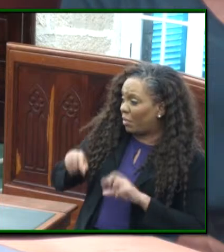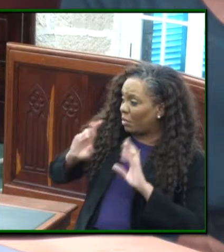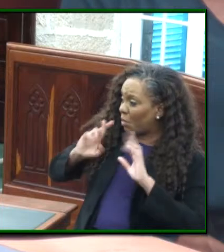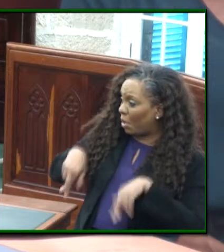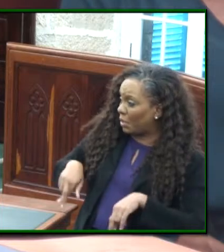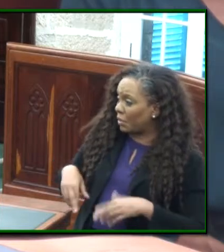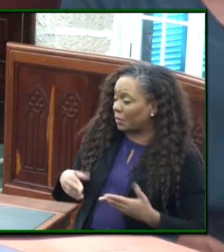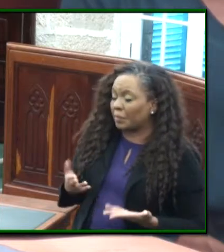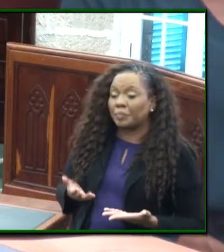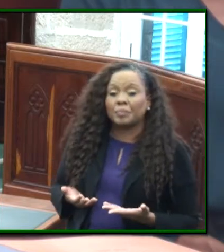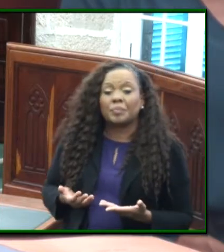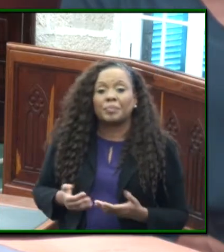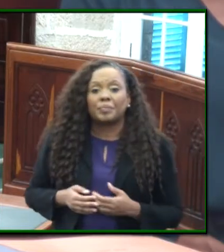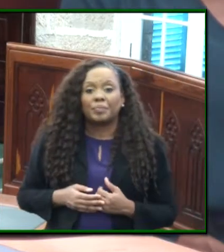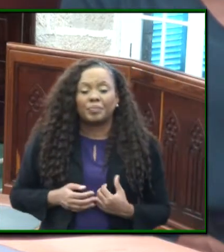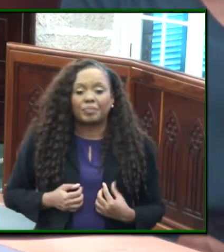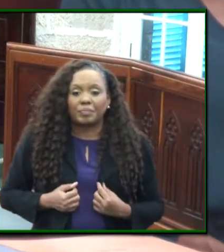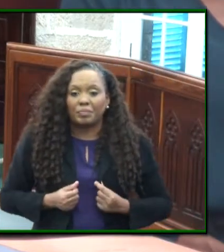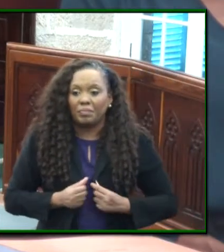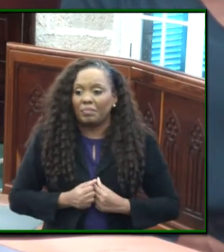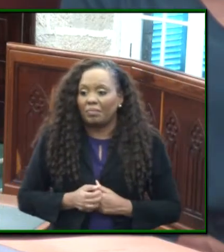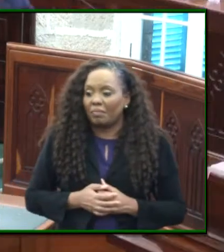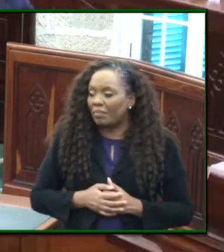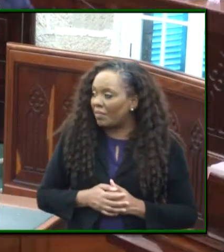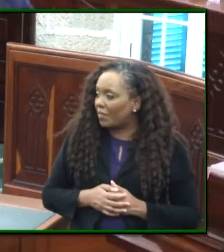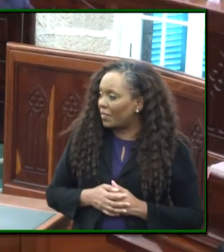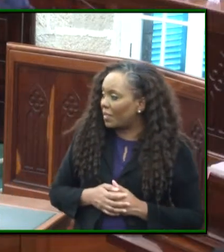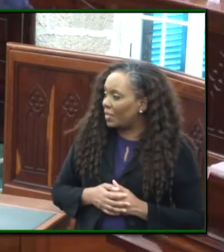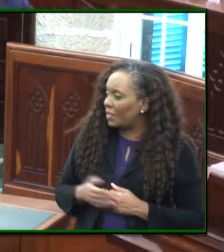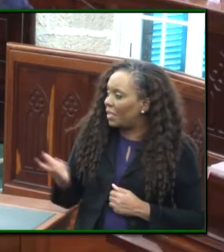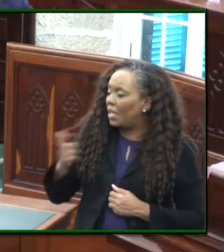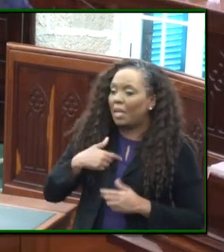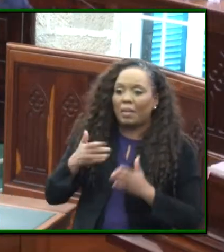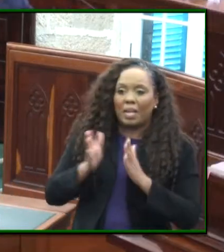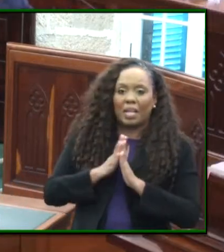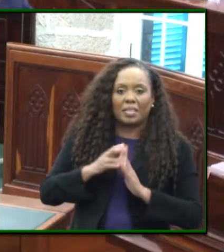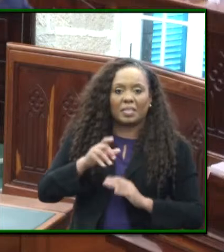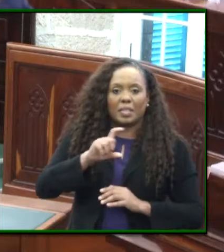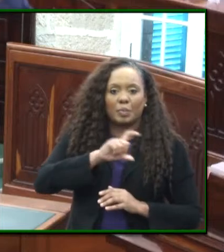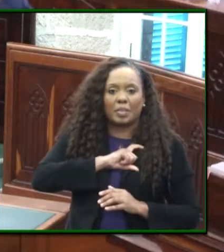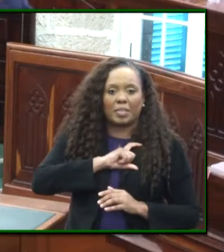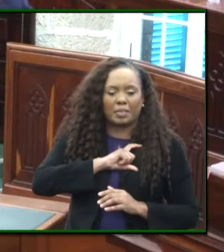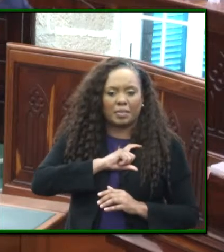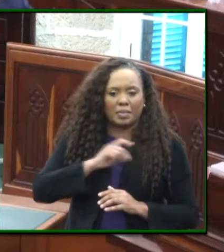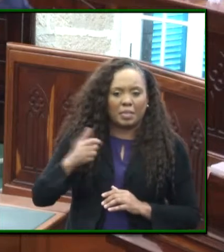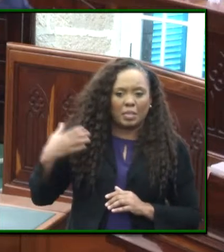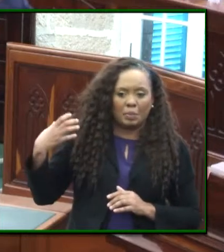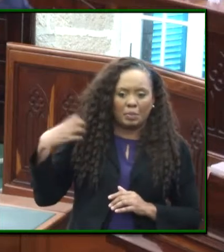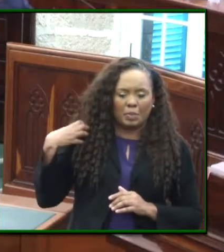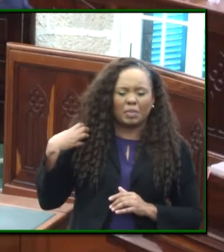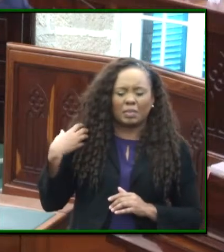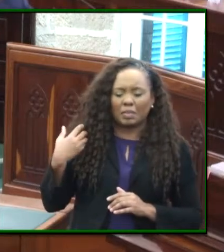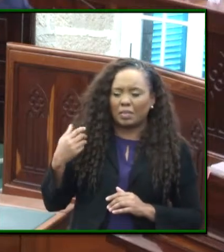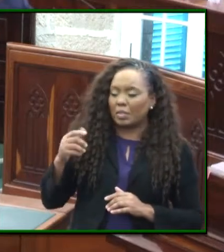sir. I'm going to ask the Commissioner to address the matter of the matters that you raised related to the